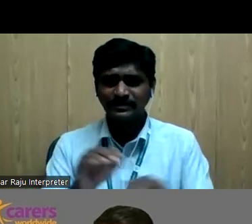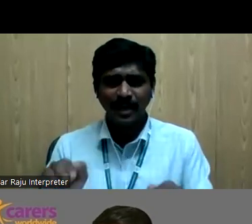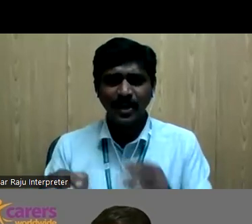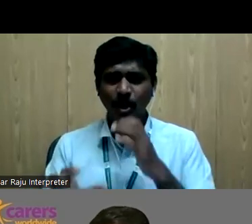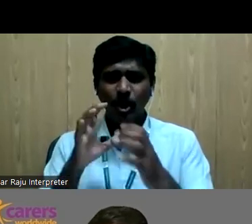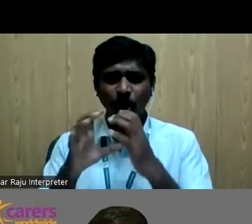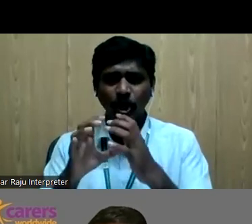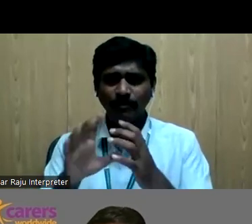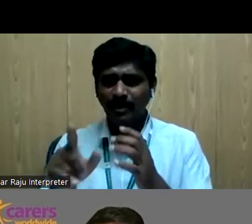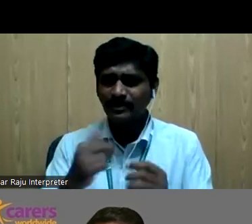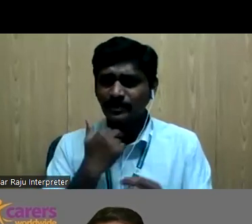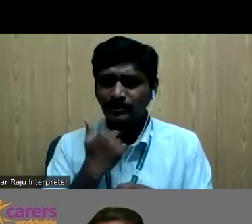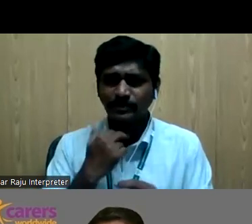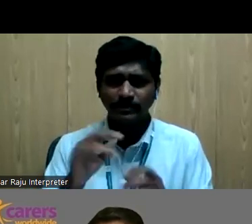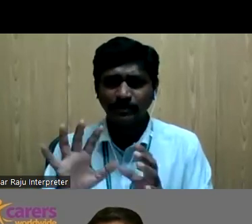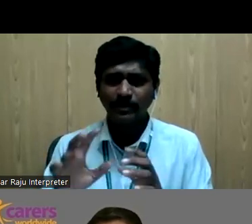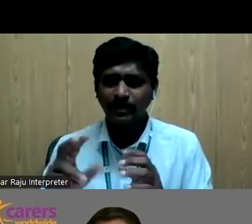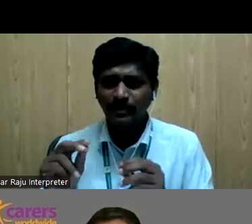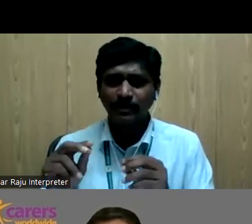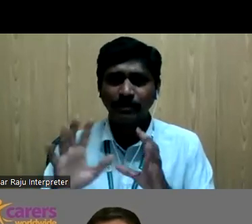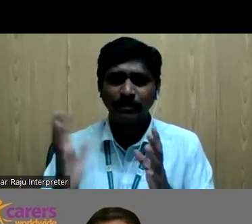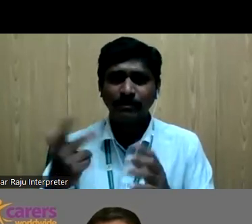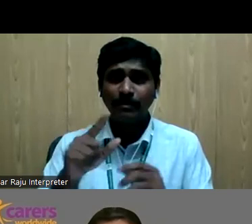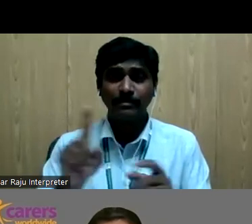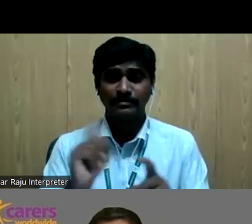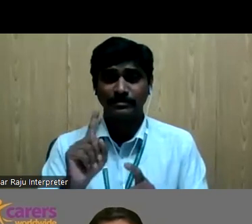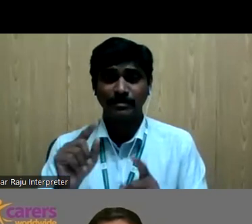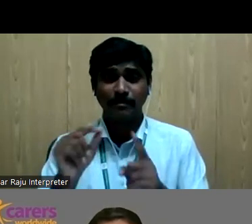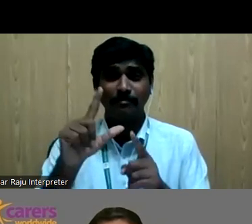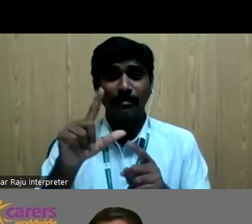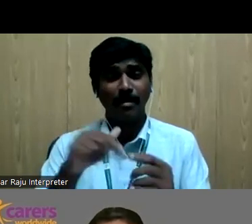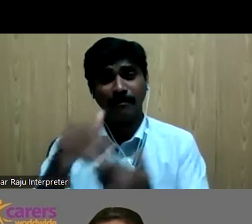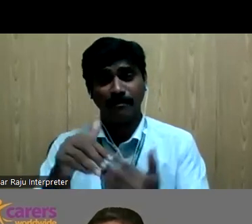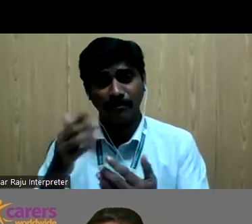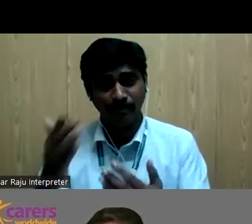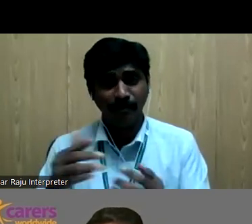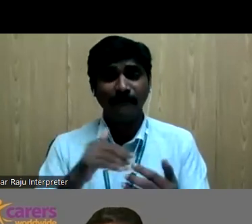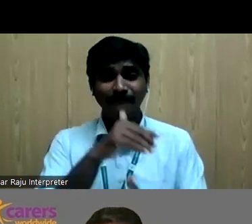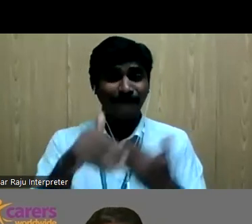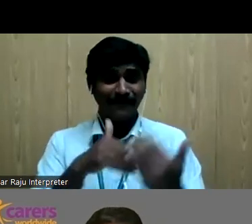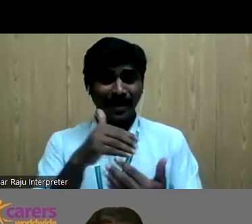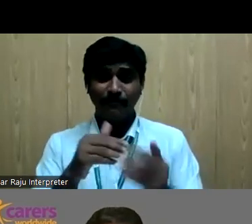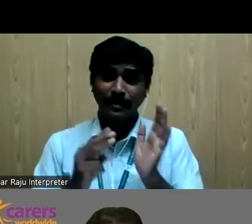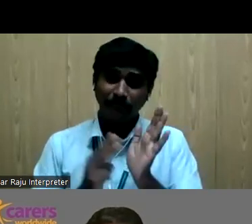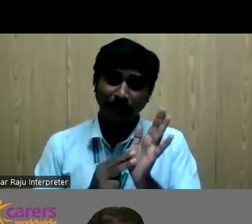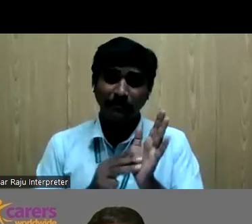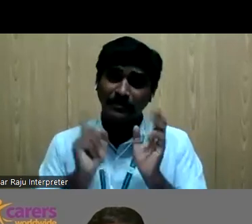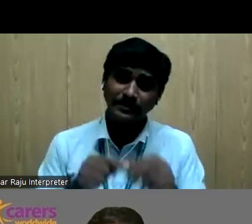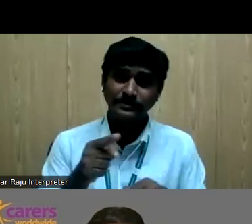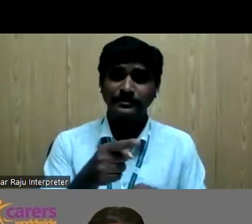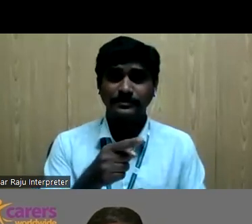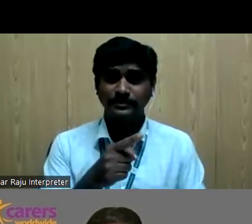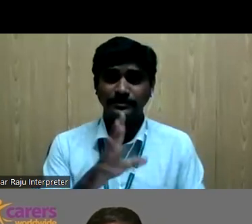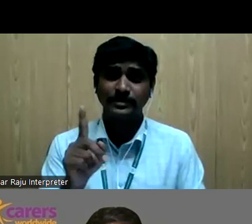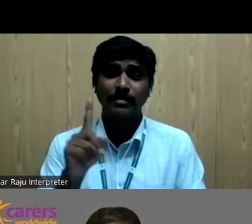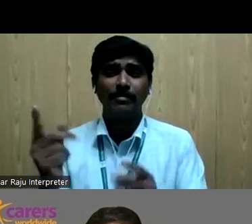to involvement of the peer group of the society and your own family members. And collaboration of the